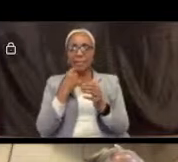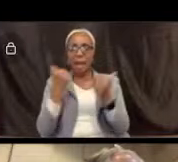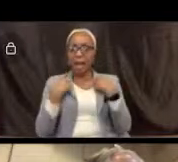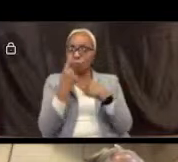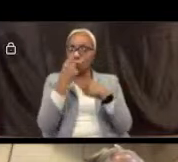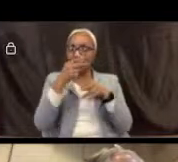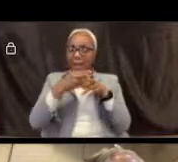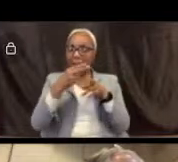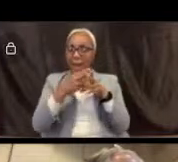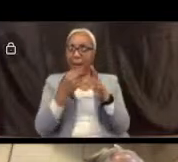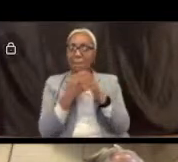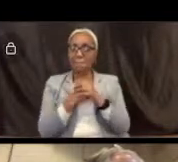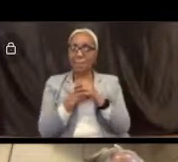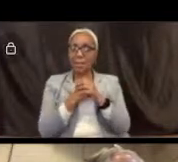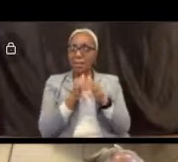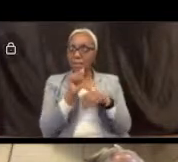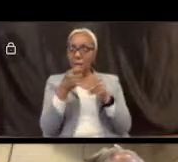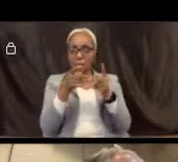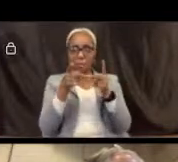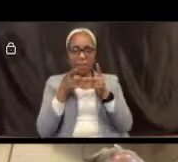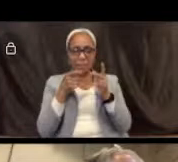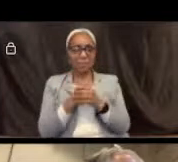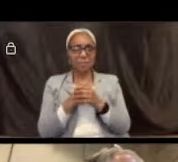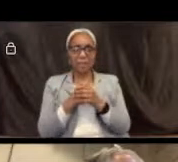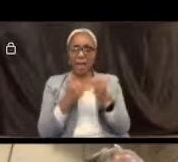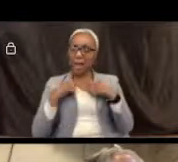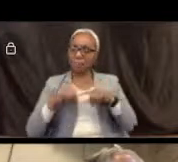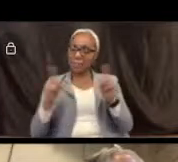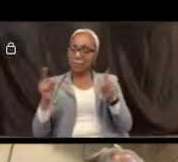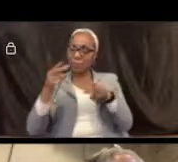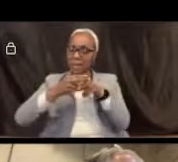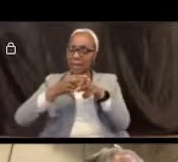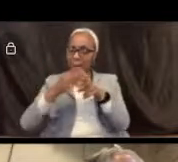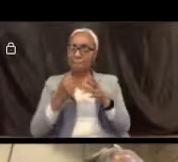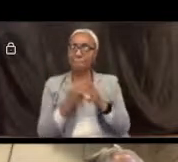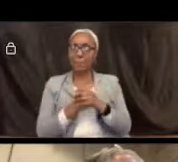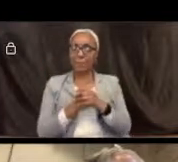name, and other places it had a different name.